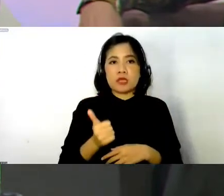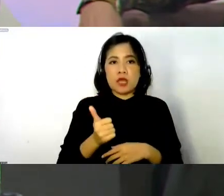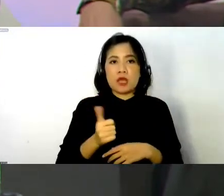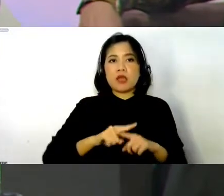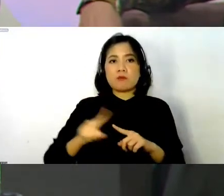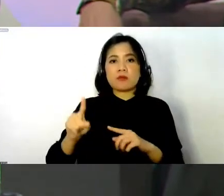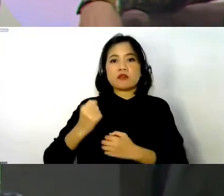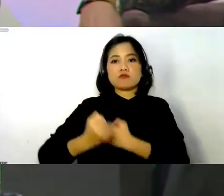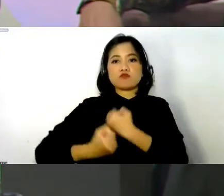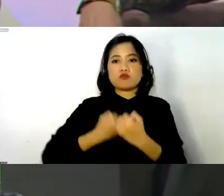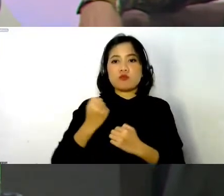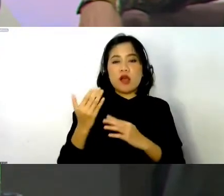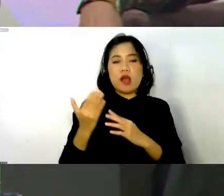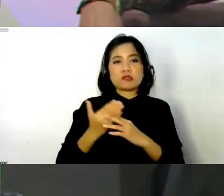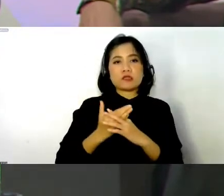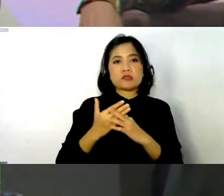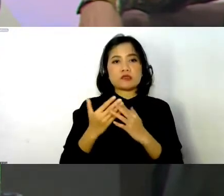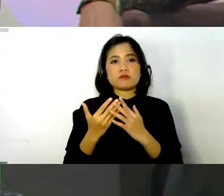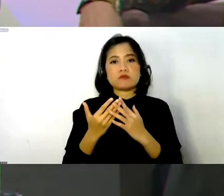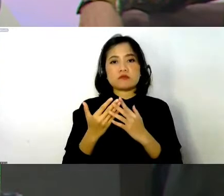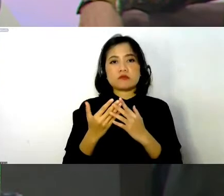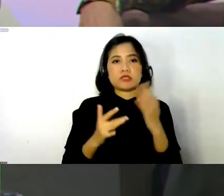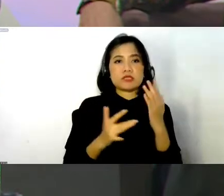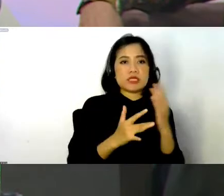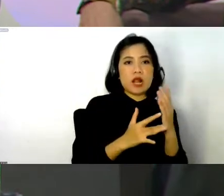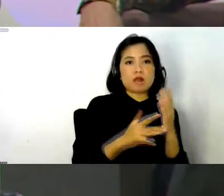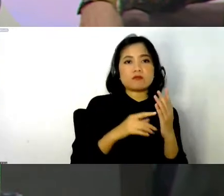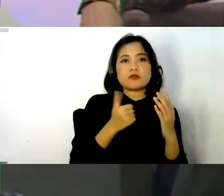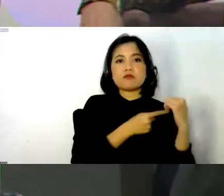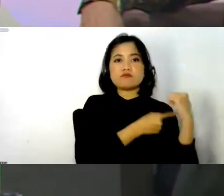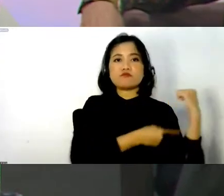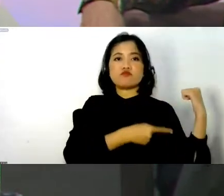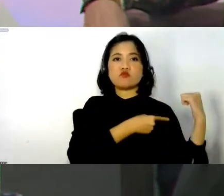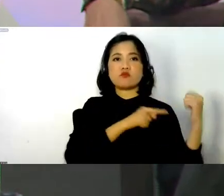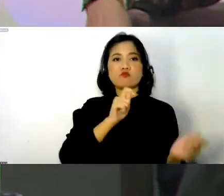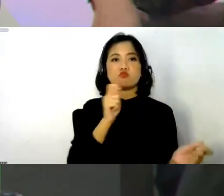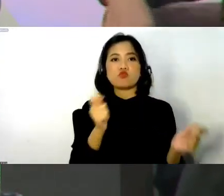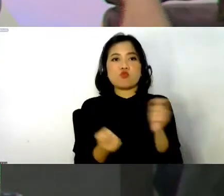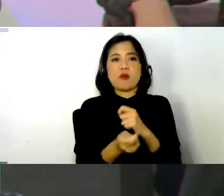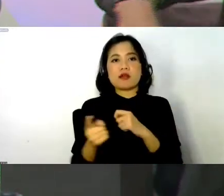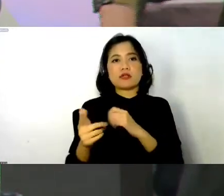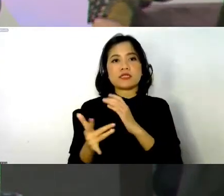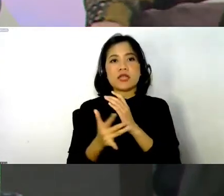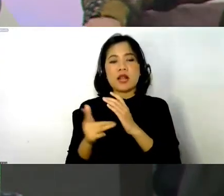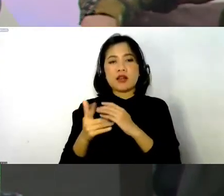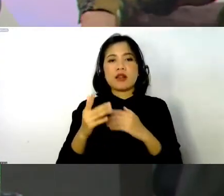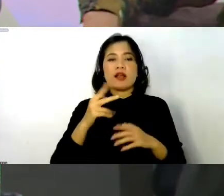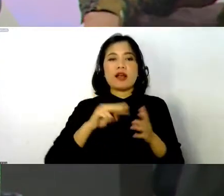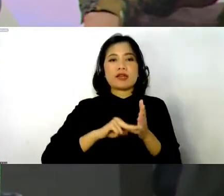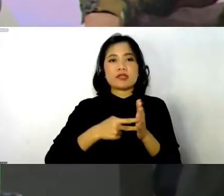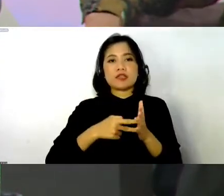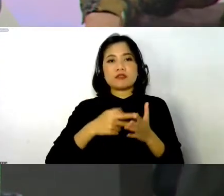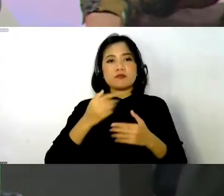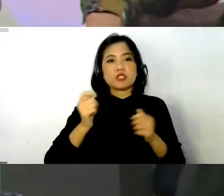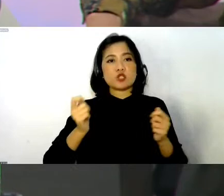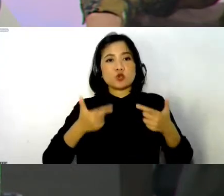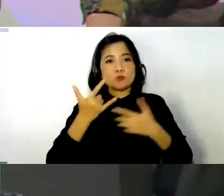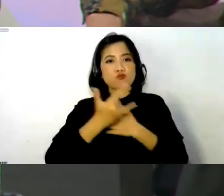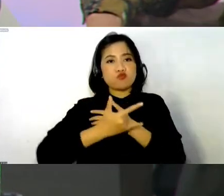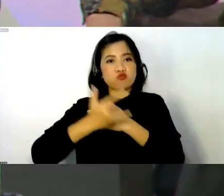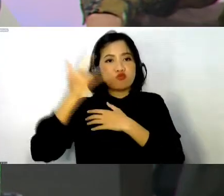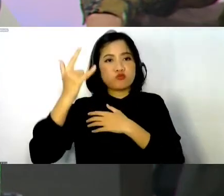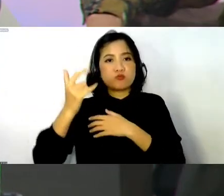And I really think the MPI could be a good guide, you know, for any policymakers in Indonesia, both at the central as well